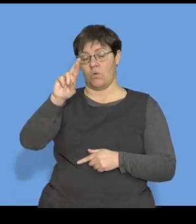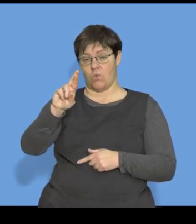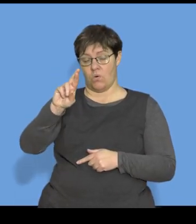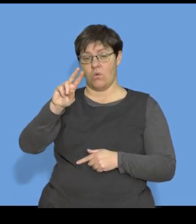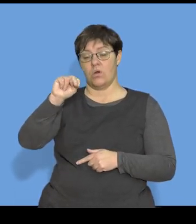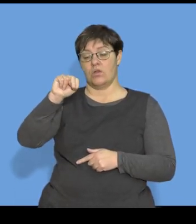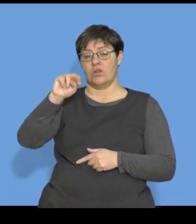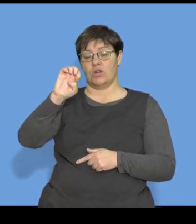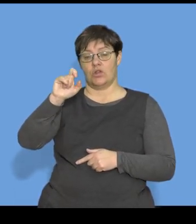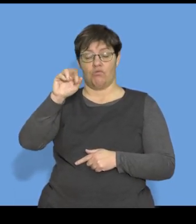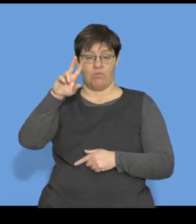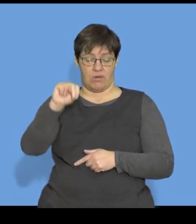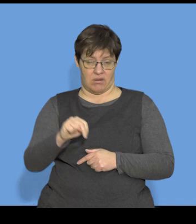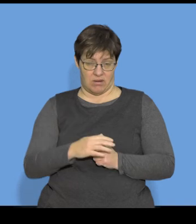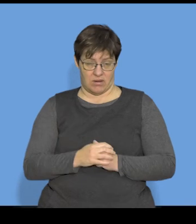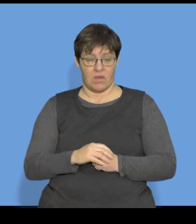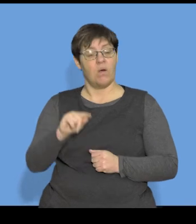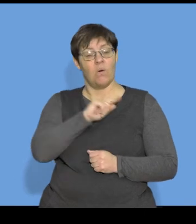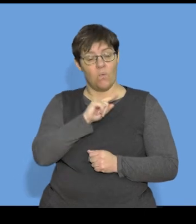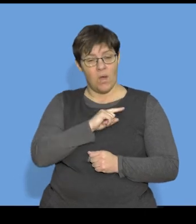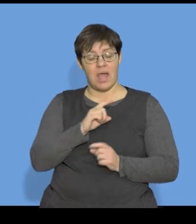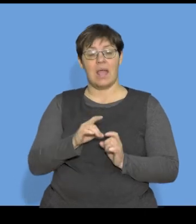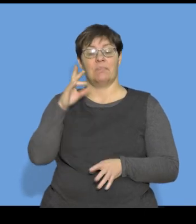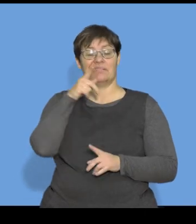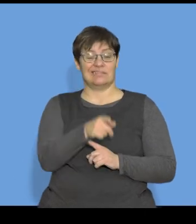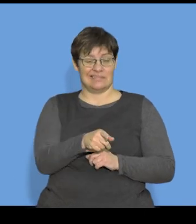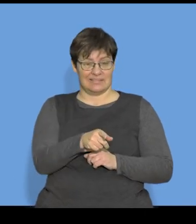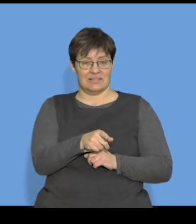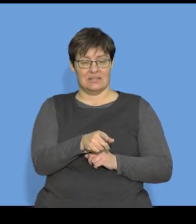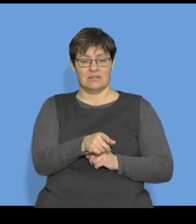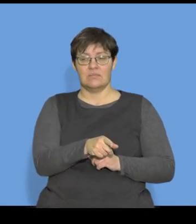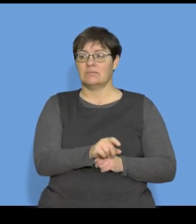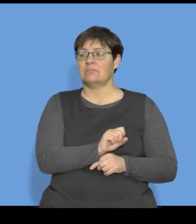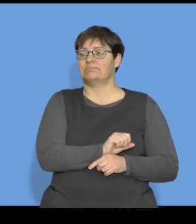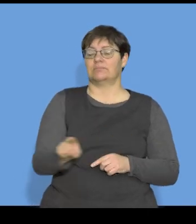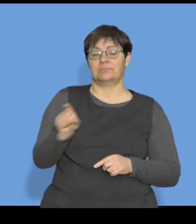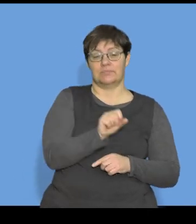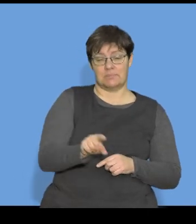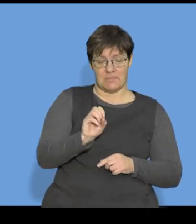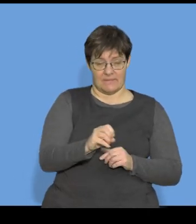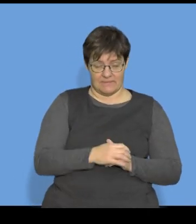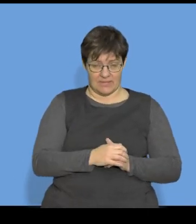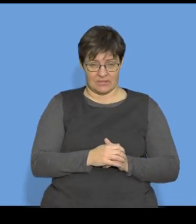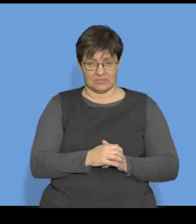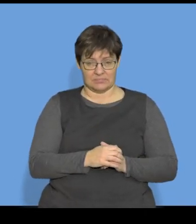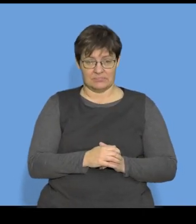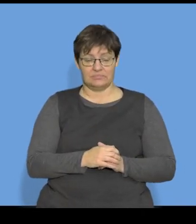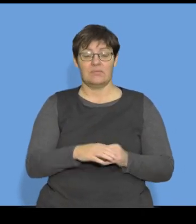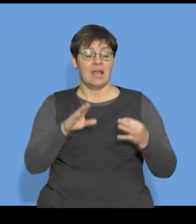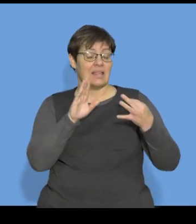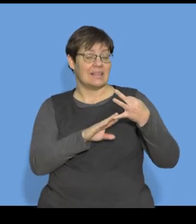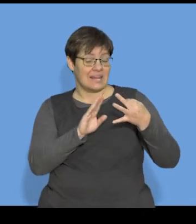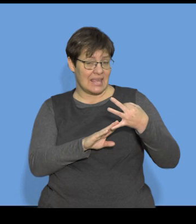motor neuron, because the impulse was able to be transmitted. Number 3,